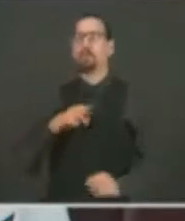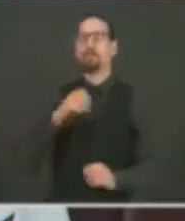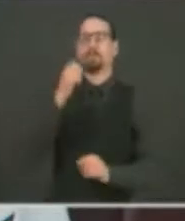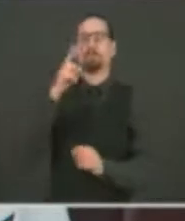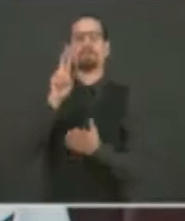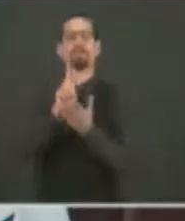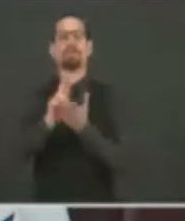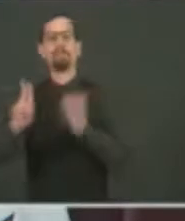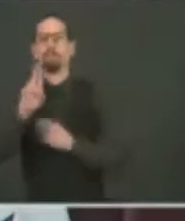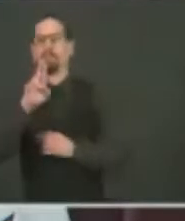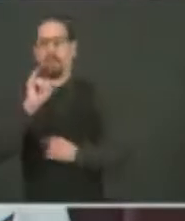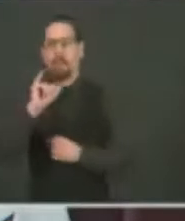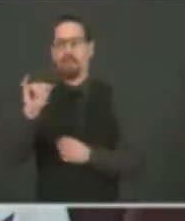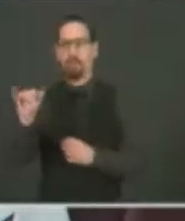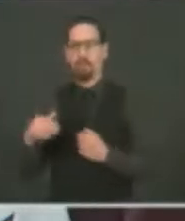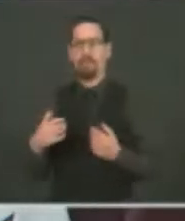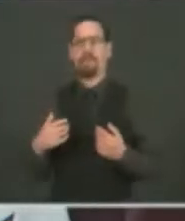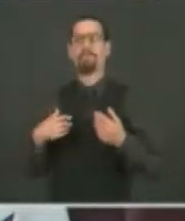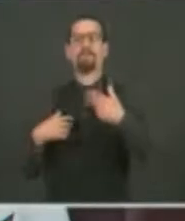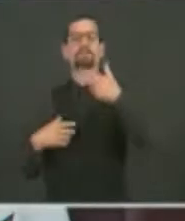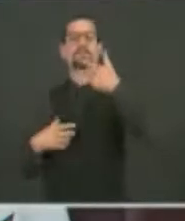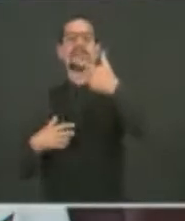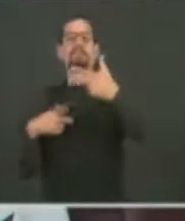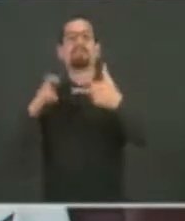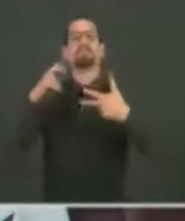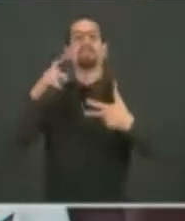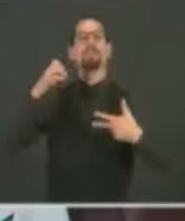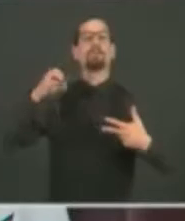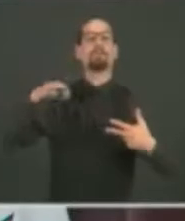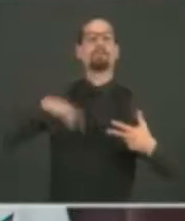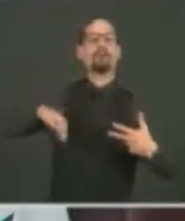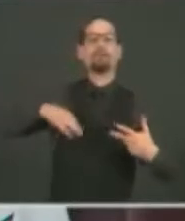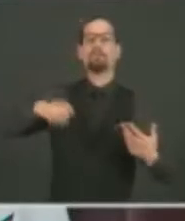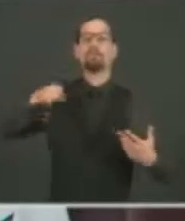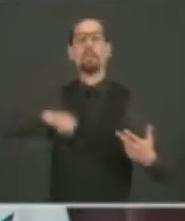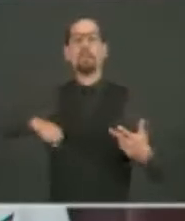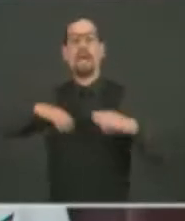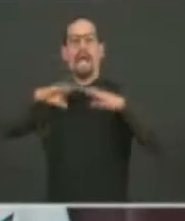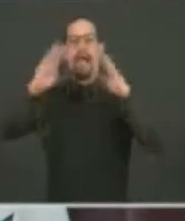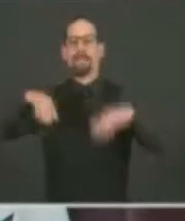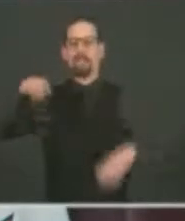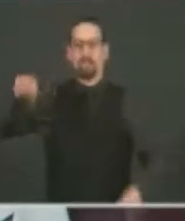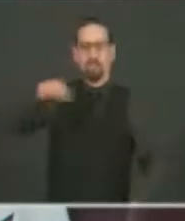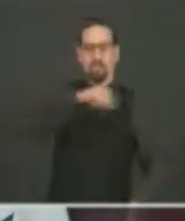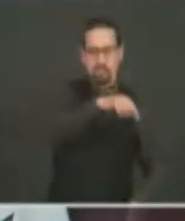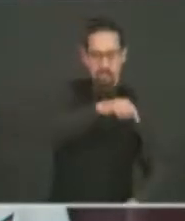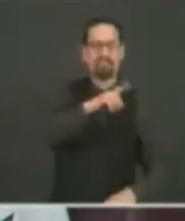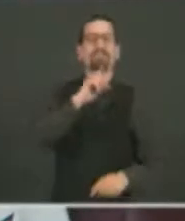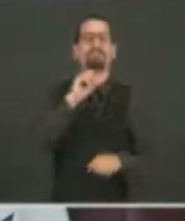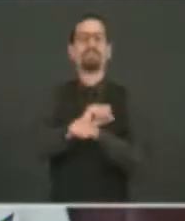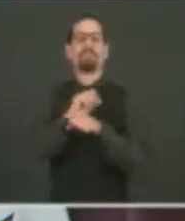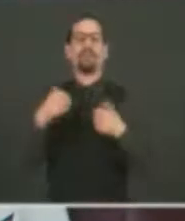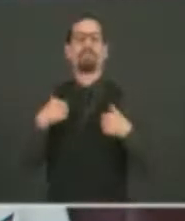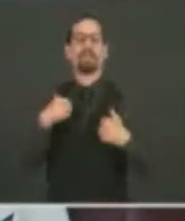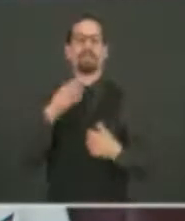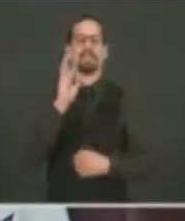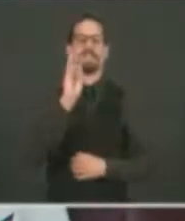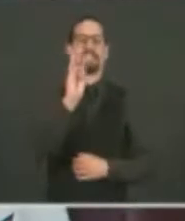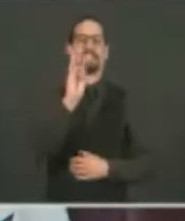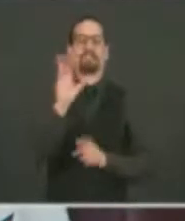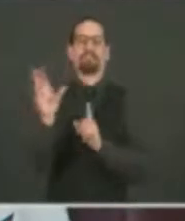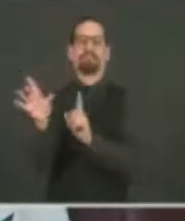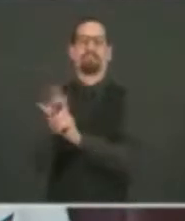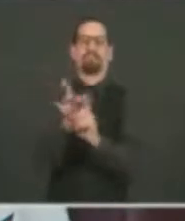several groupings of cases among other student houses for a total of about 40 cases last week. Similar